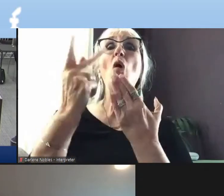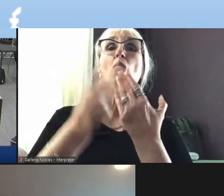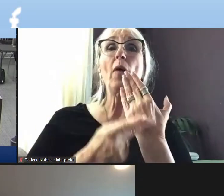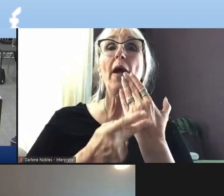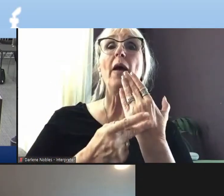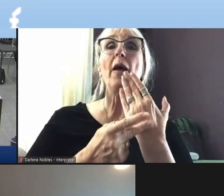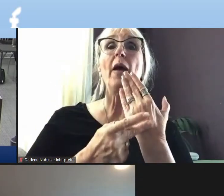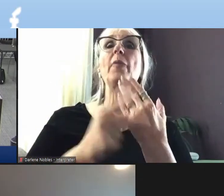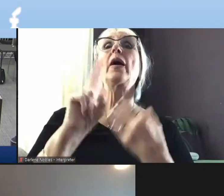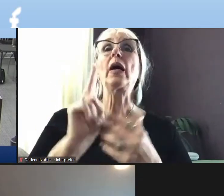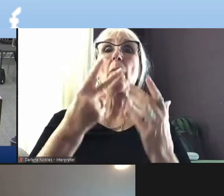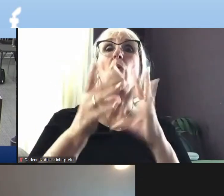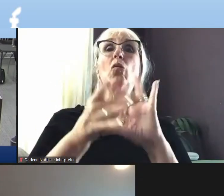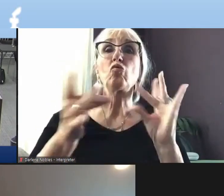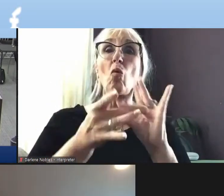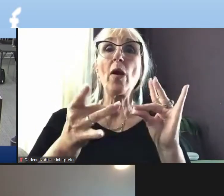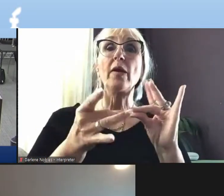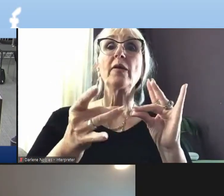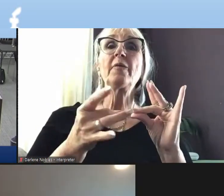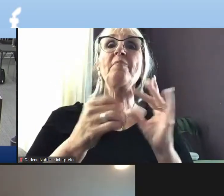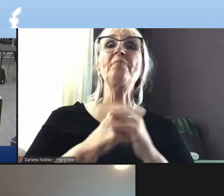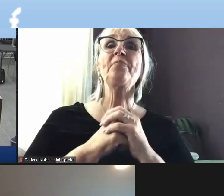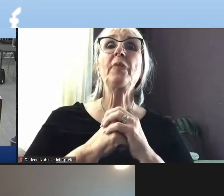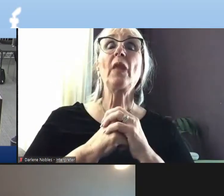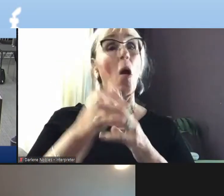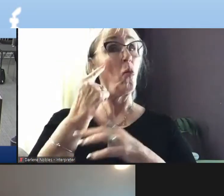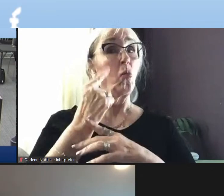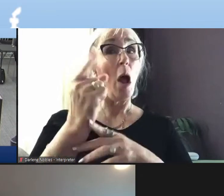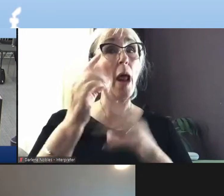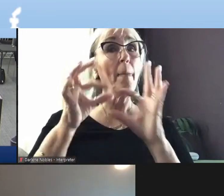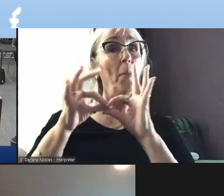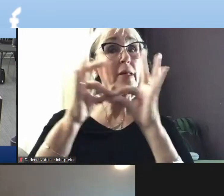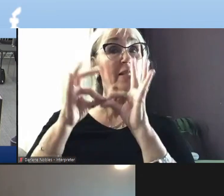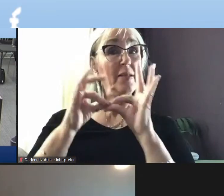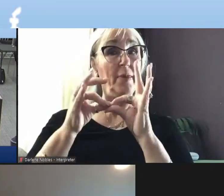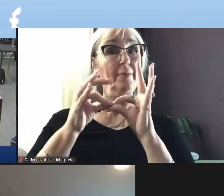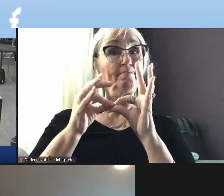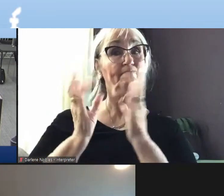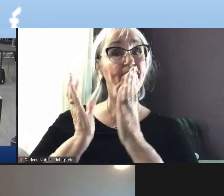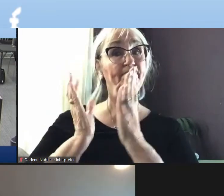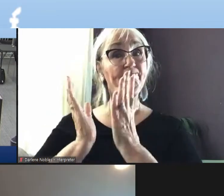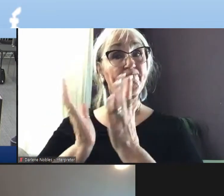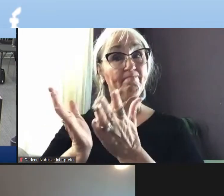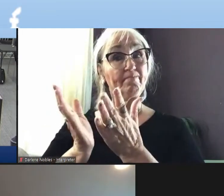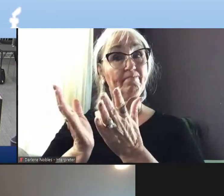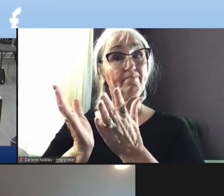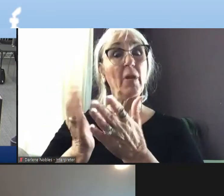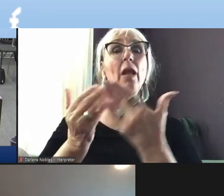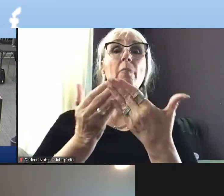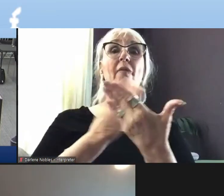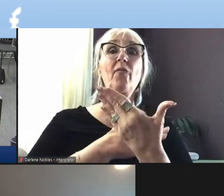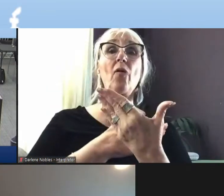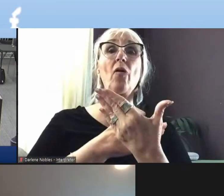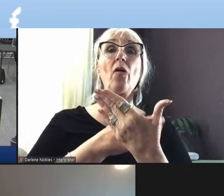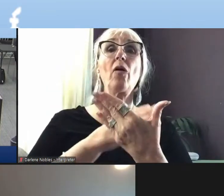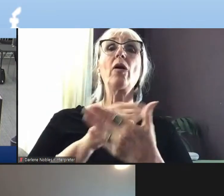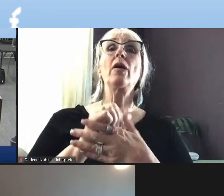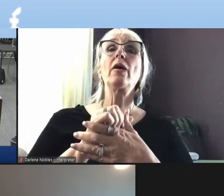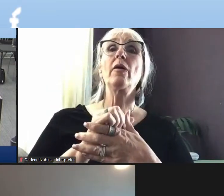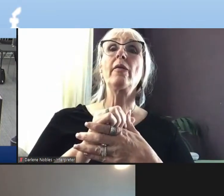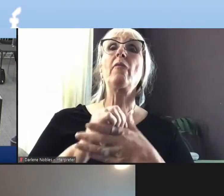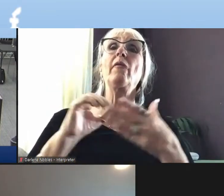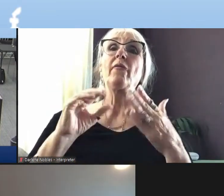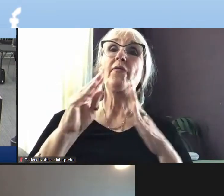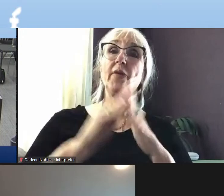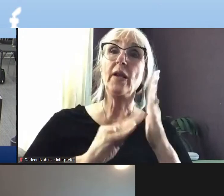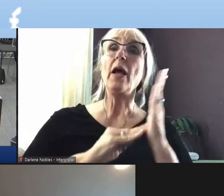for you. So one participant, before Veterans Treatment Court, he was failing at probation. He could